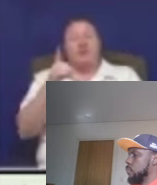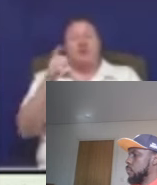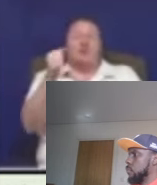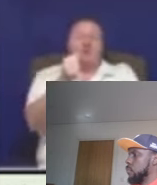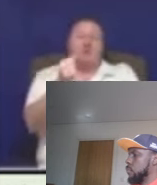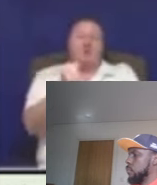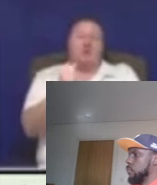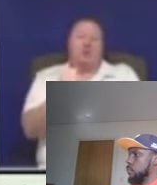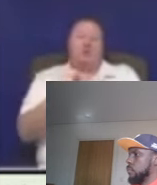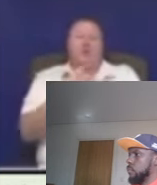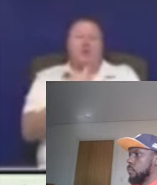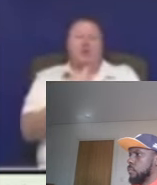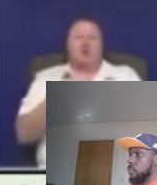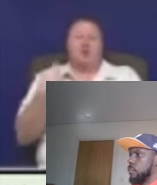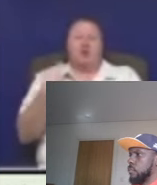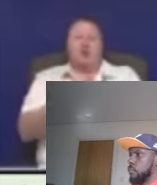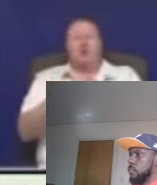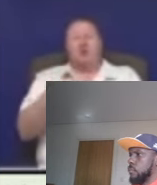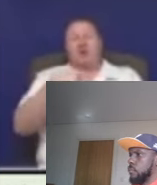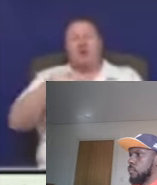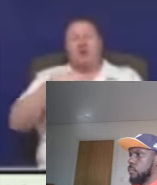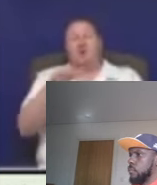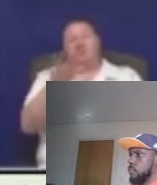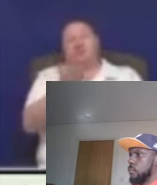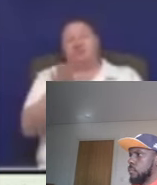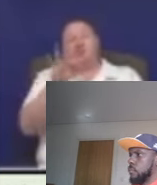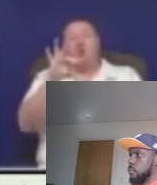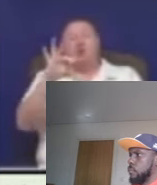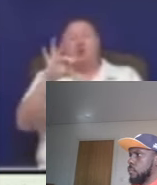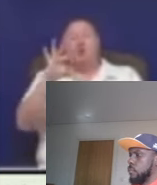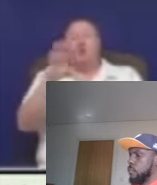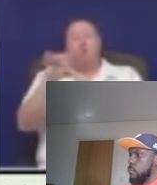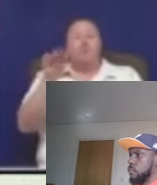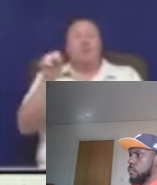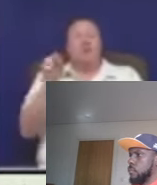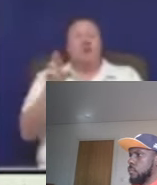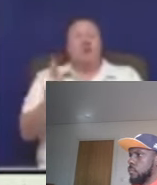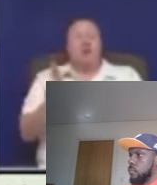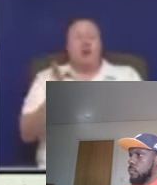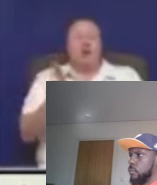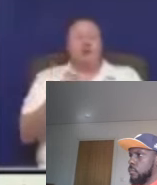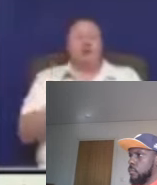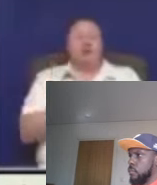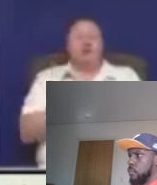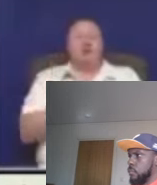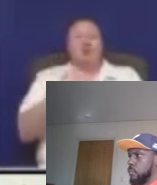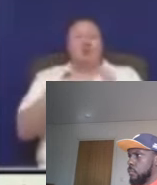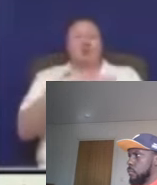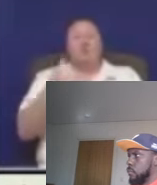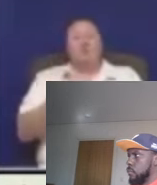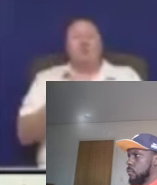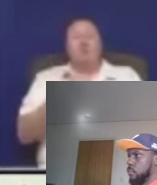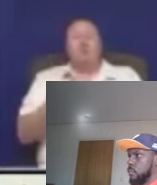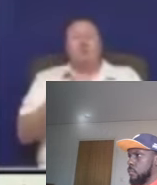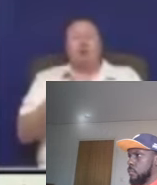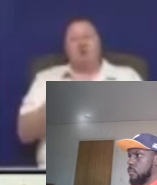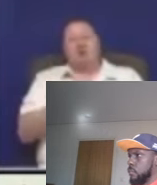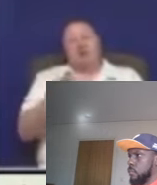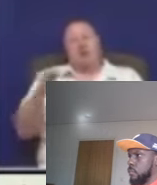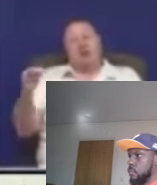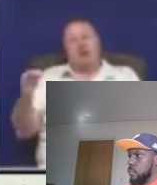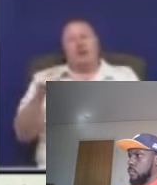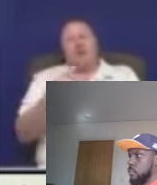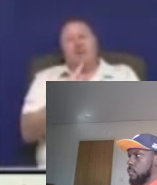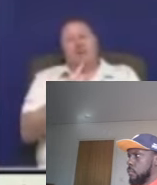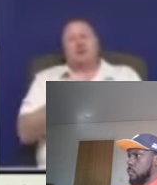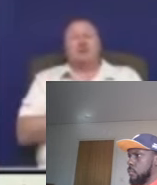infrastructure, currently costing us close to 3 billion rand in delayed construction projects over a number of financial years.